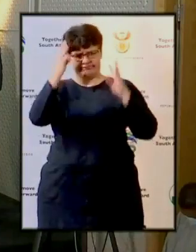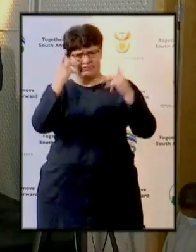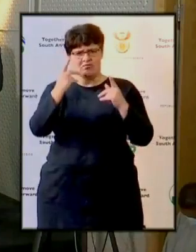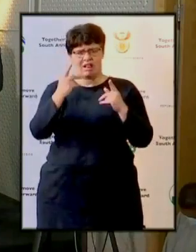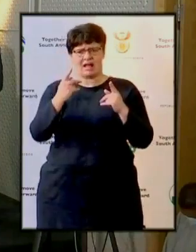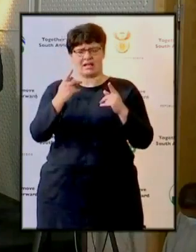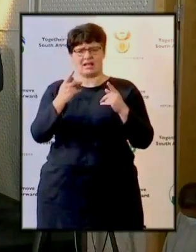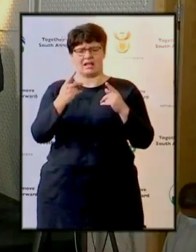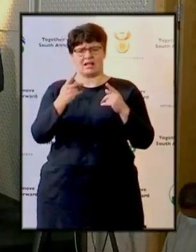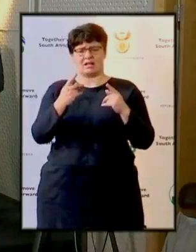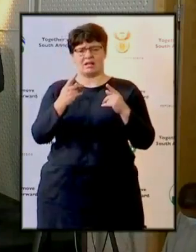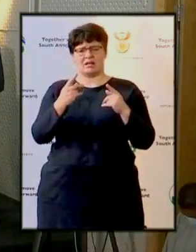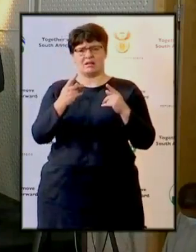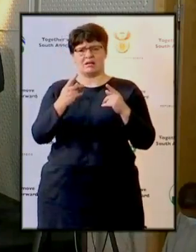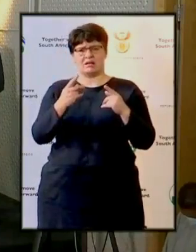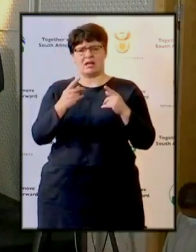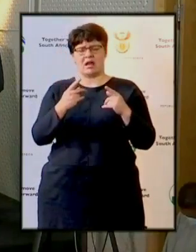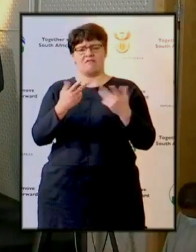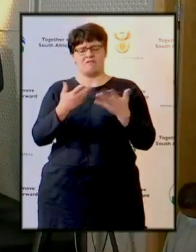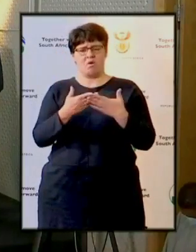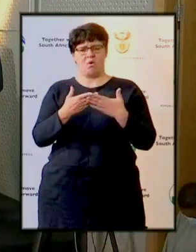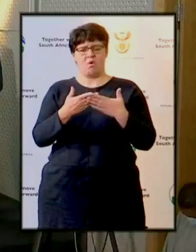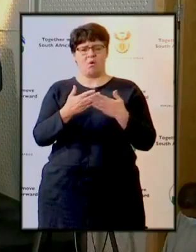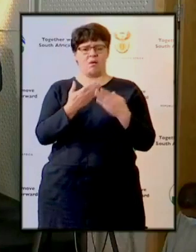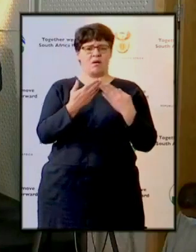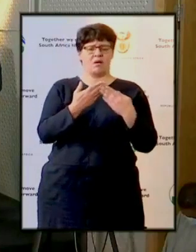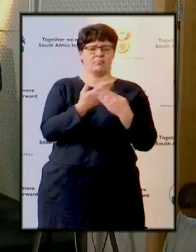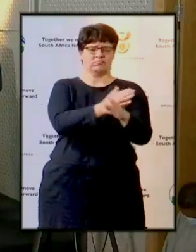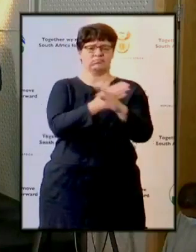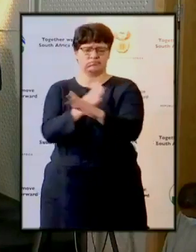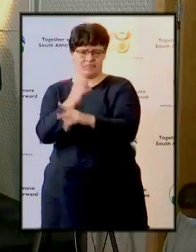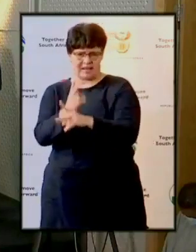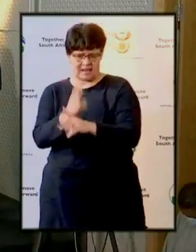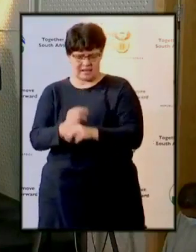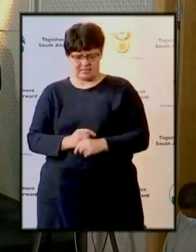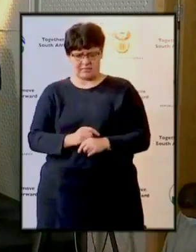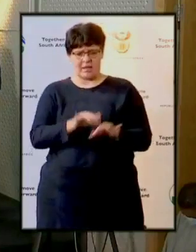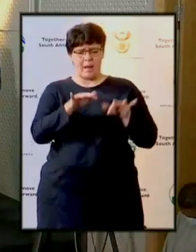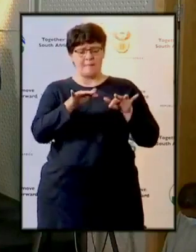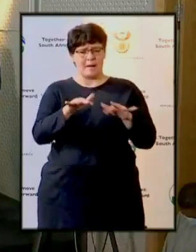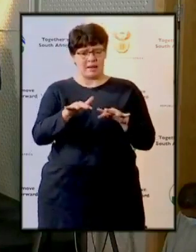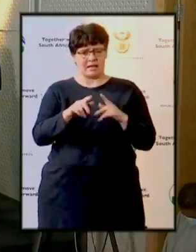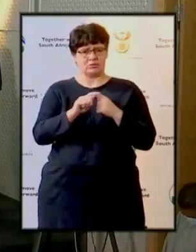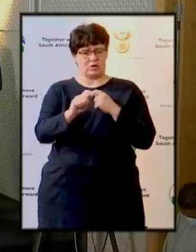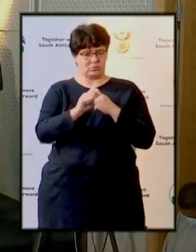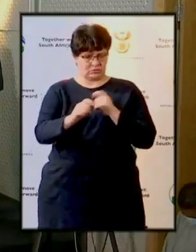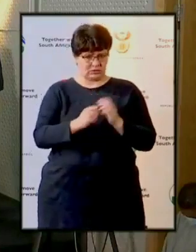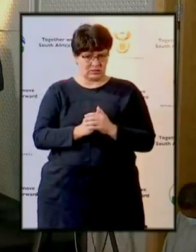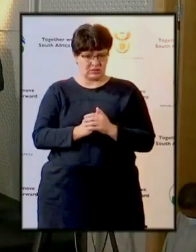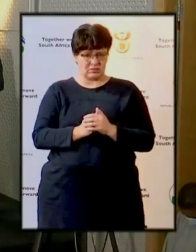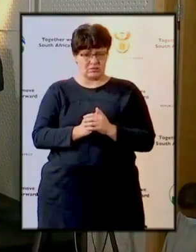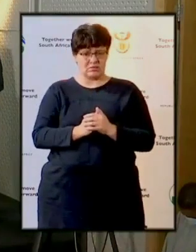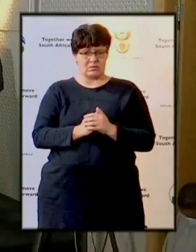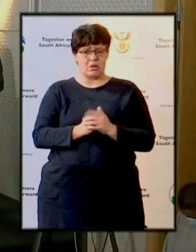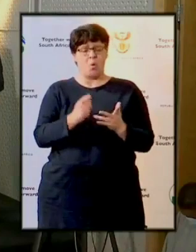again? And number two, on the issue of public transport, is very, very critical in South Africa. And also, we know it's